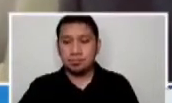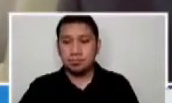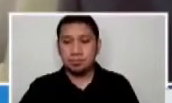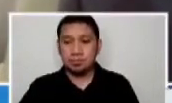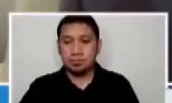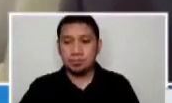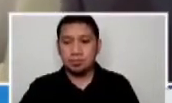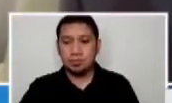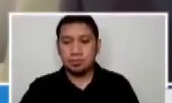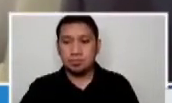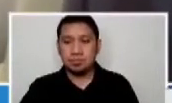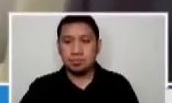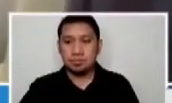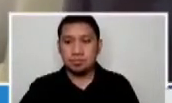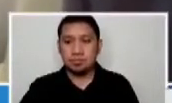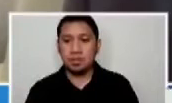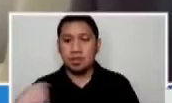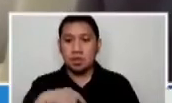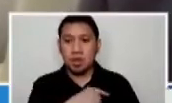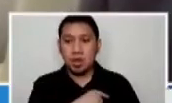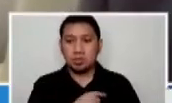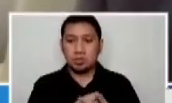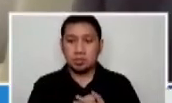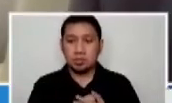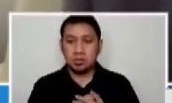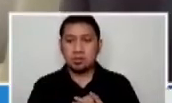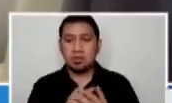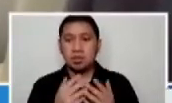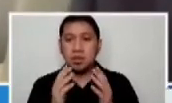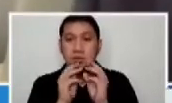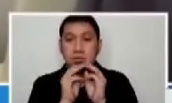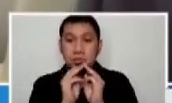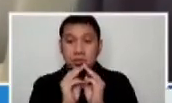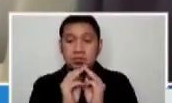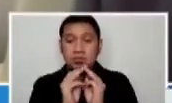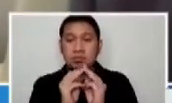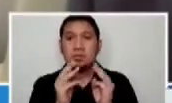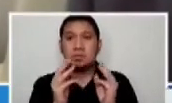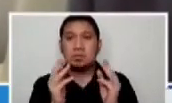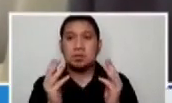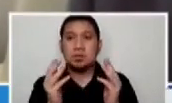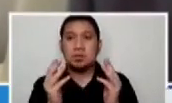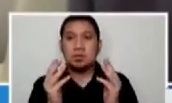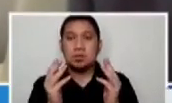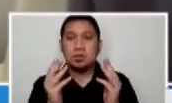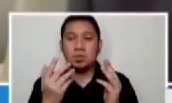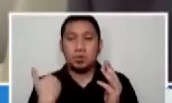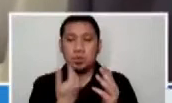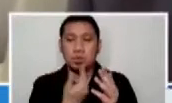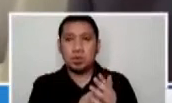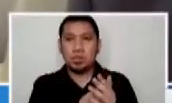sa Berlin in Germany. They have 400 mosques there, and one of the mosques with the capacity